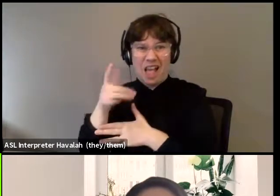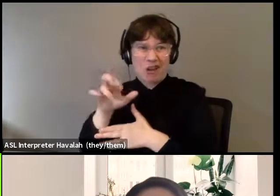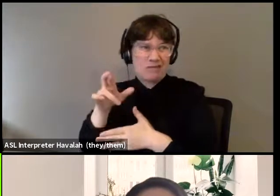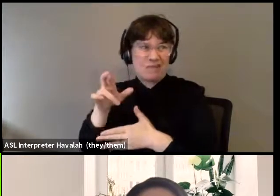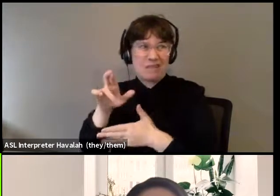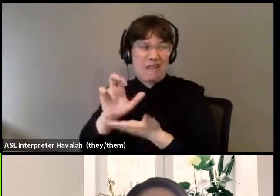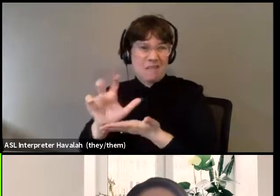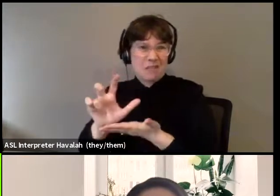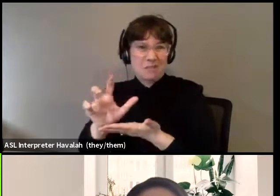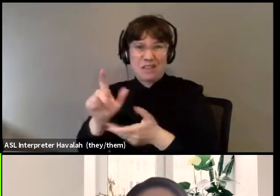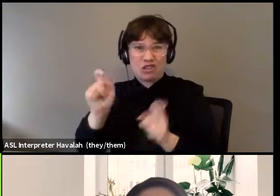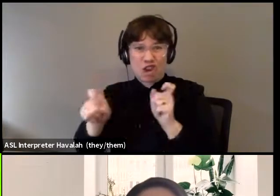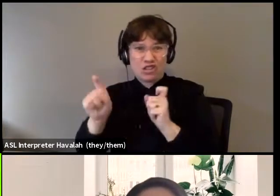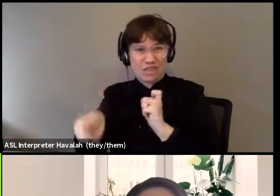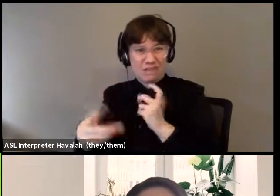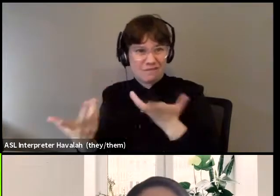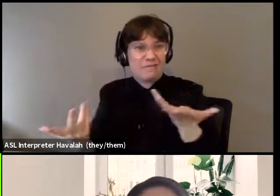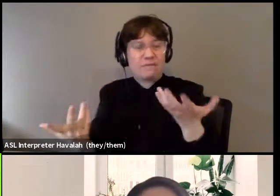If